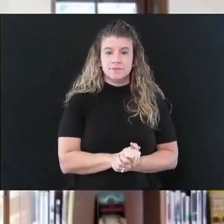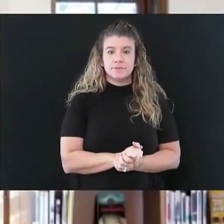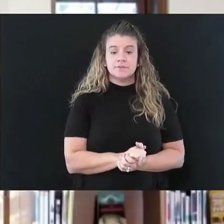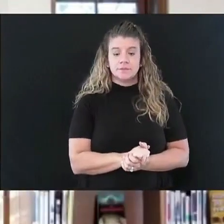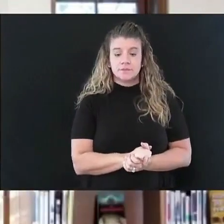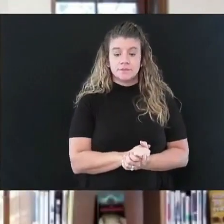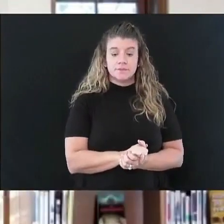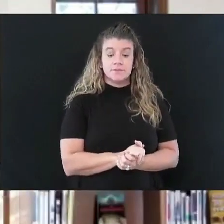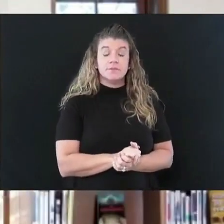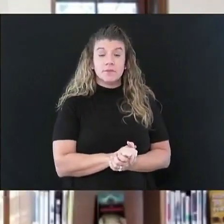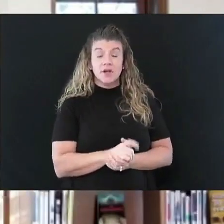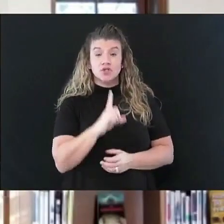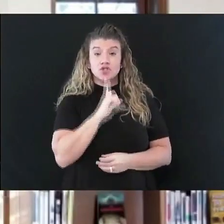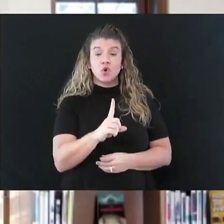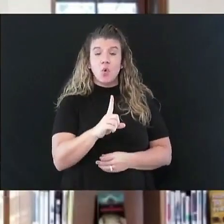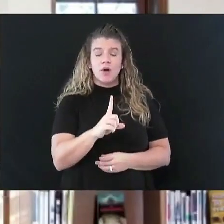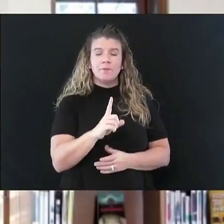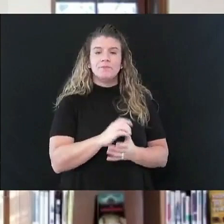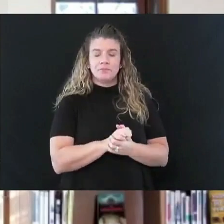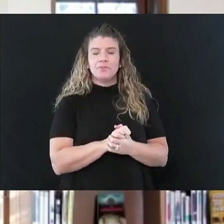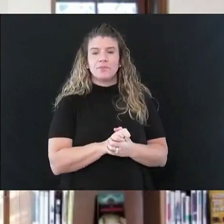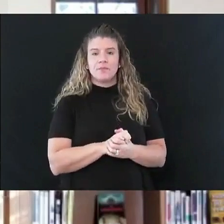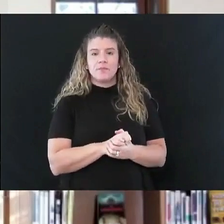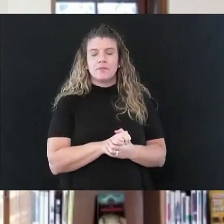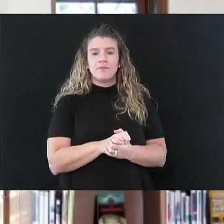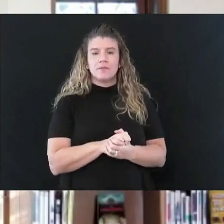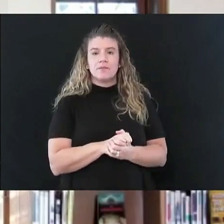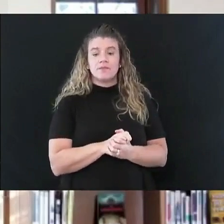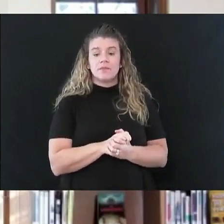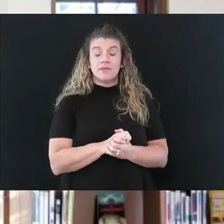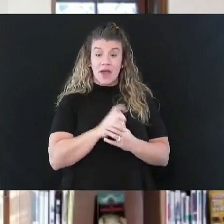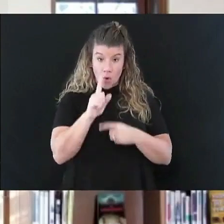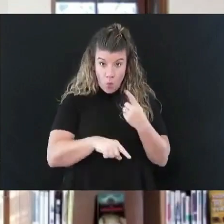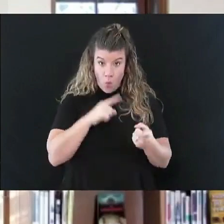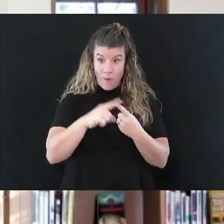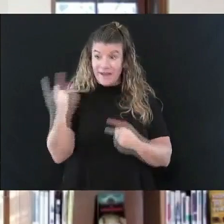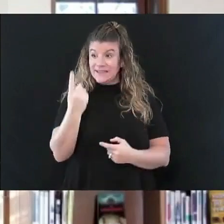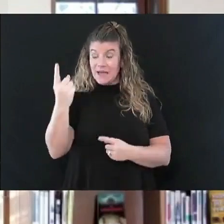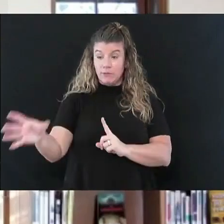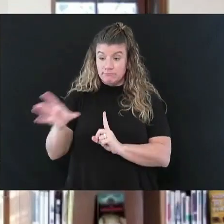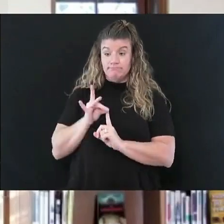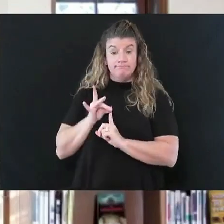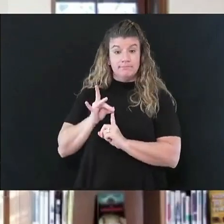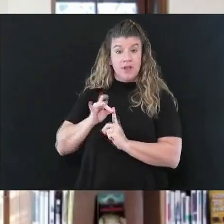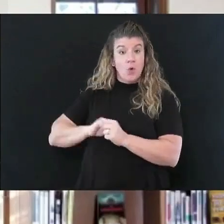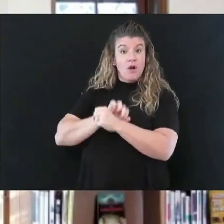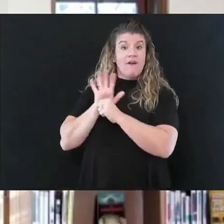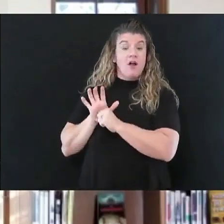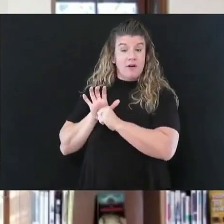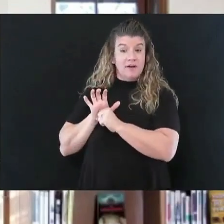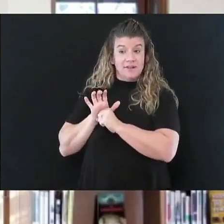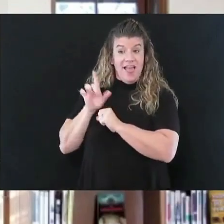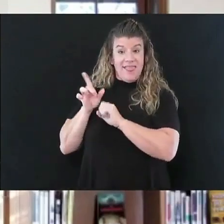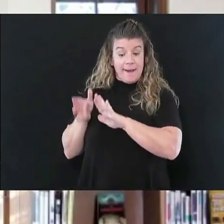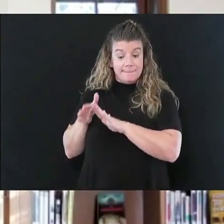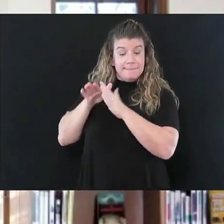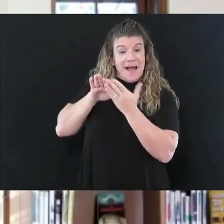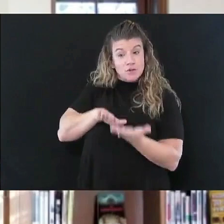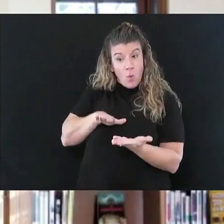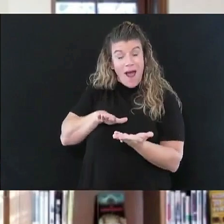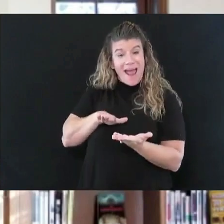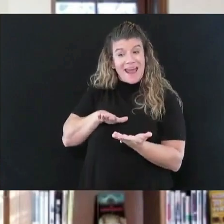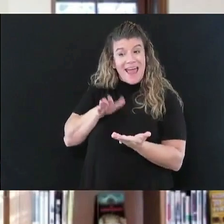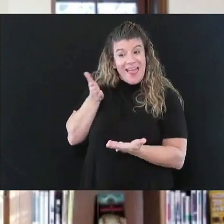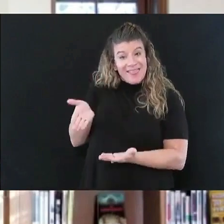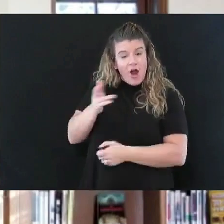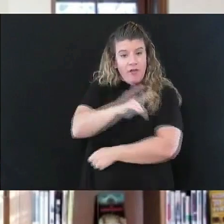Governor. Basically, when someone does have COVID-19 and they pass away in a